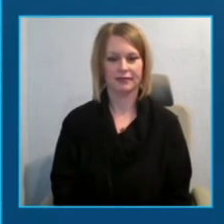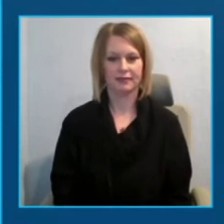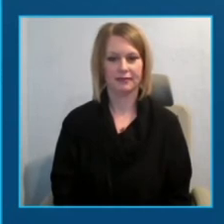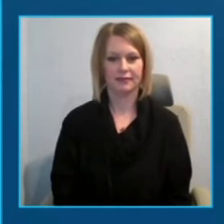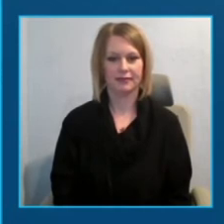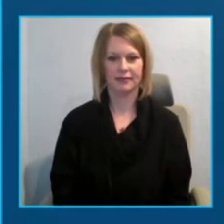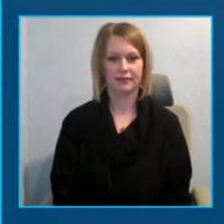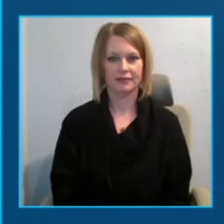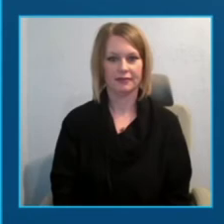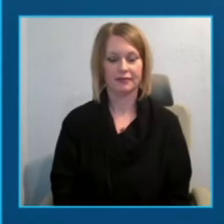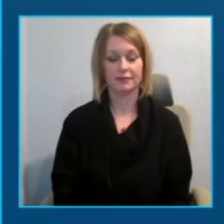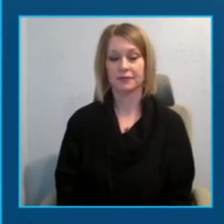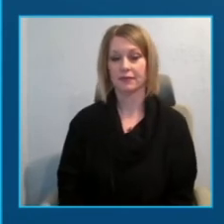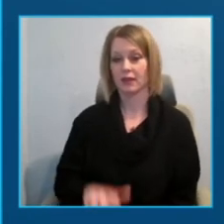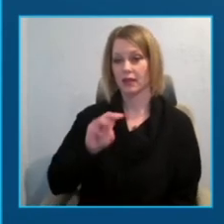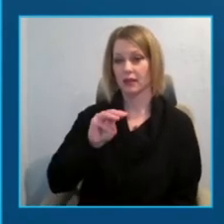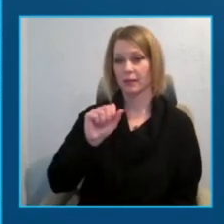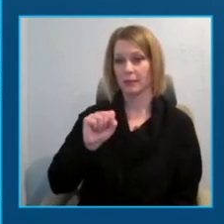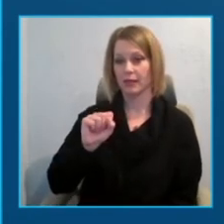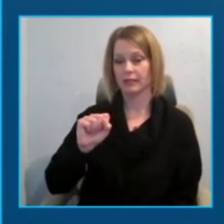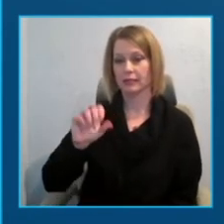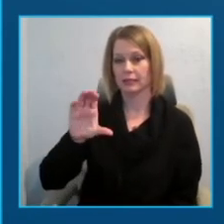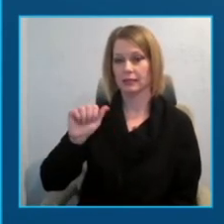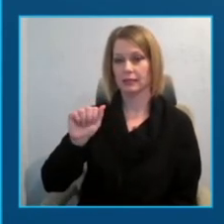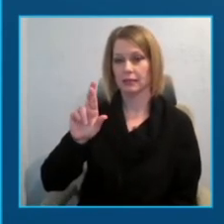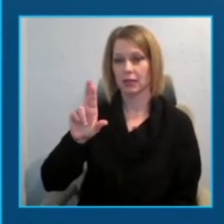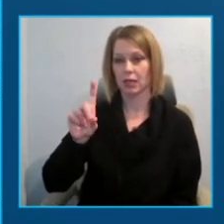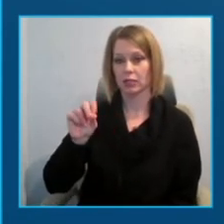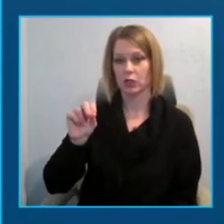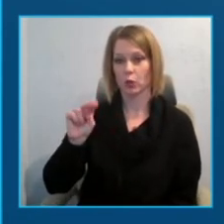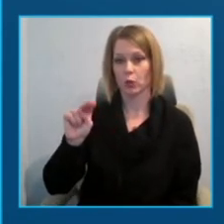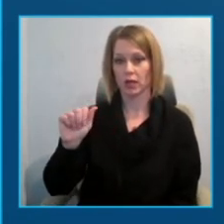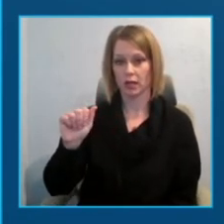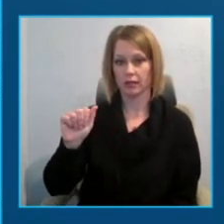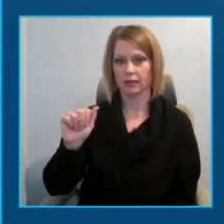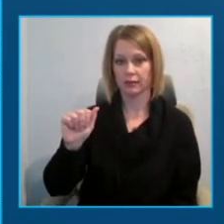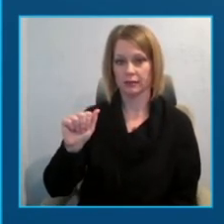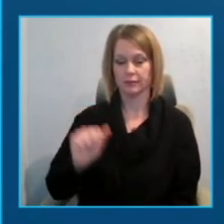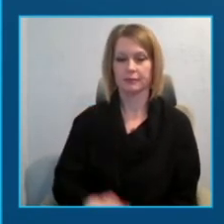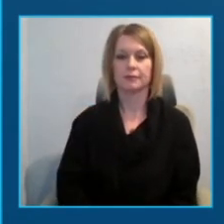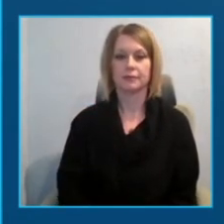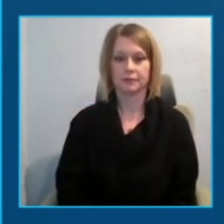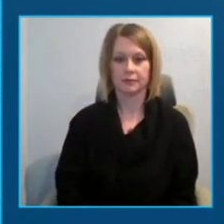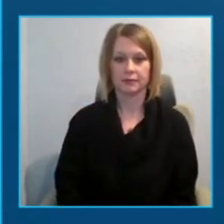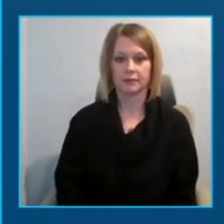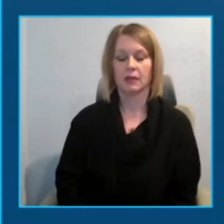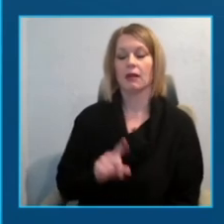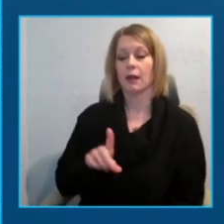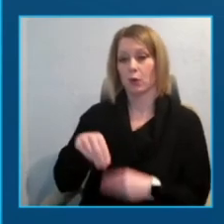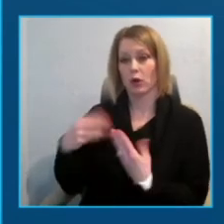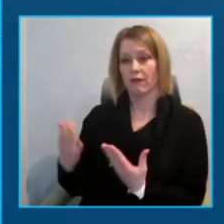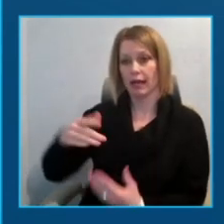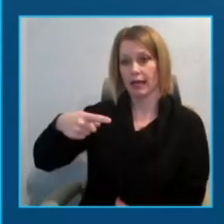Ms. Cardona has given her proxy to Jason Ray.